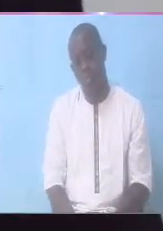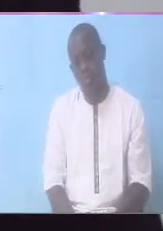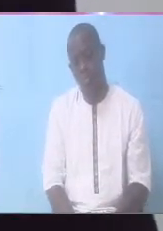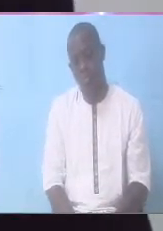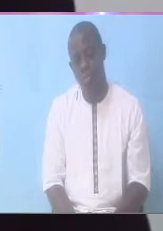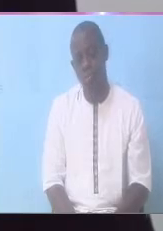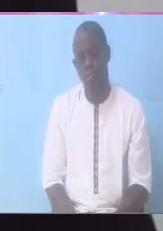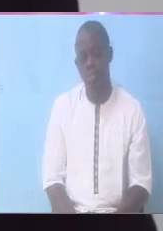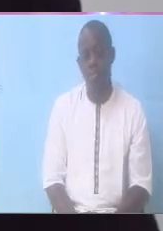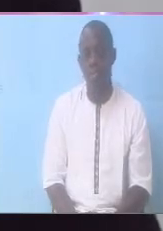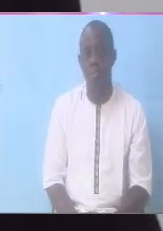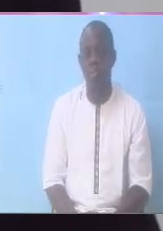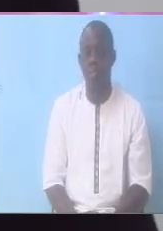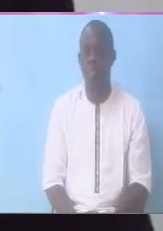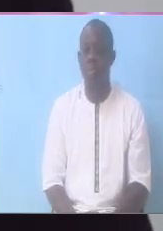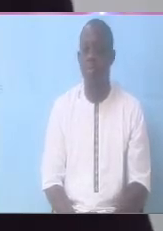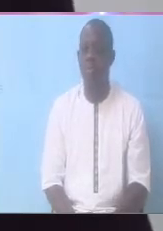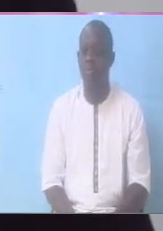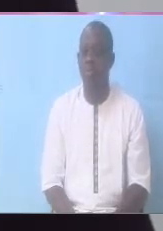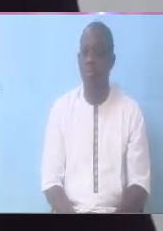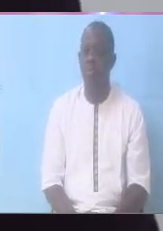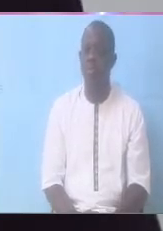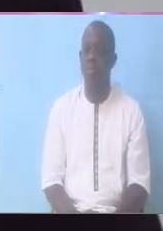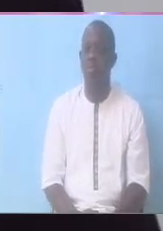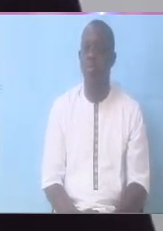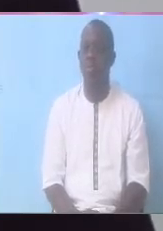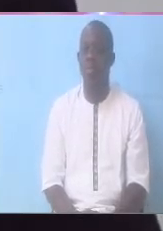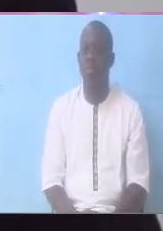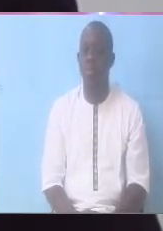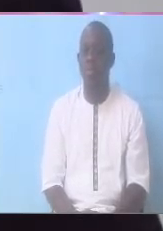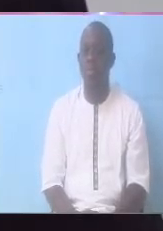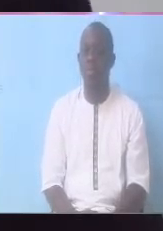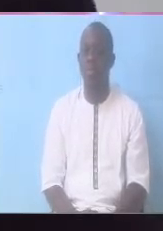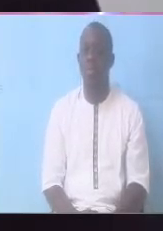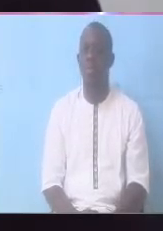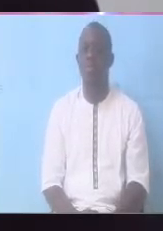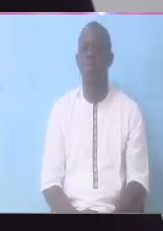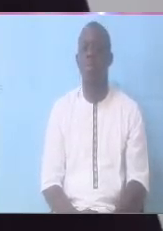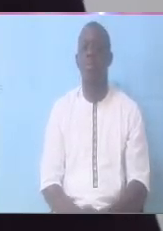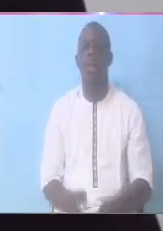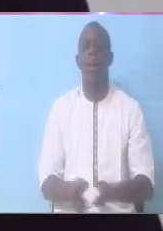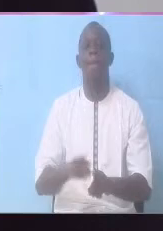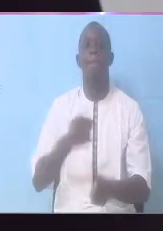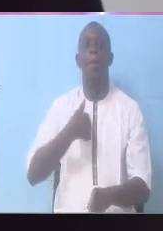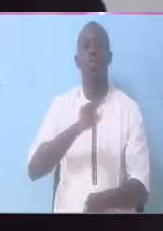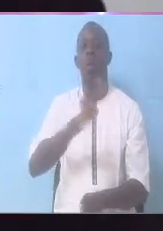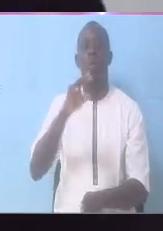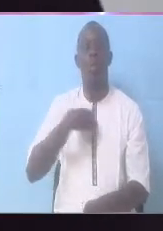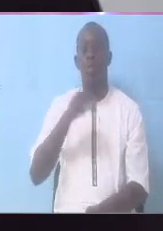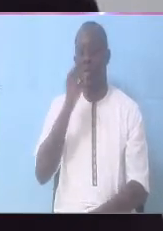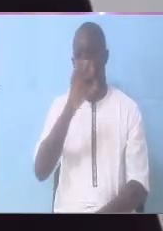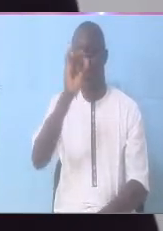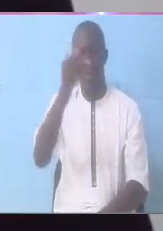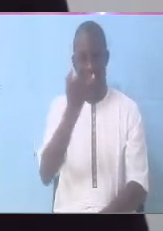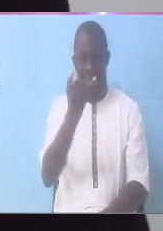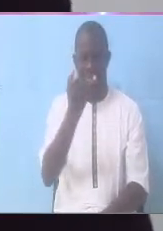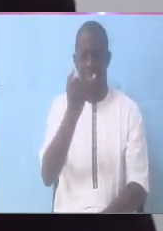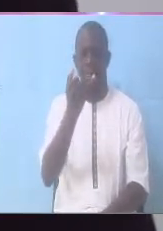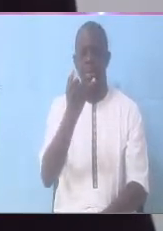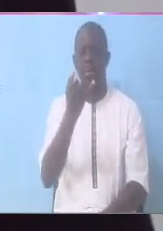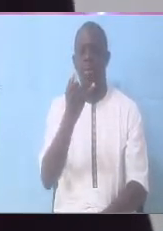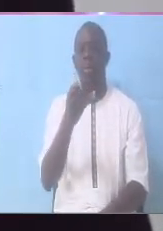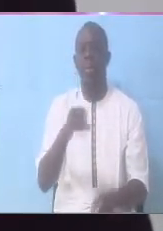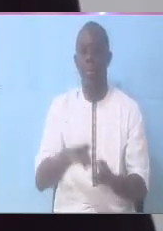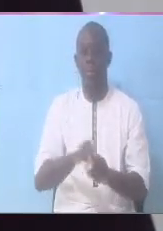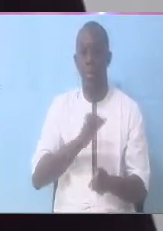have the right to say, to come up with a conclusion. But I'm not going to say, yes, he did the whole what I said. I do receive a call telling me